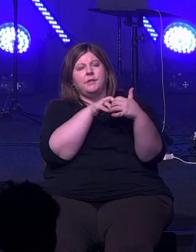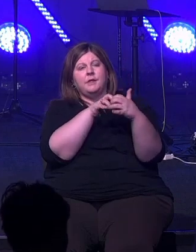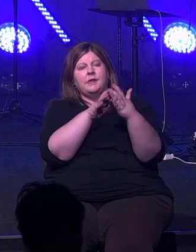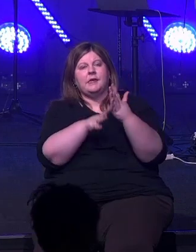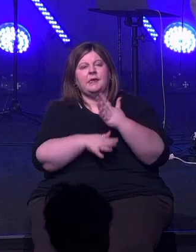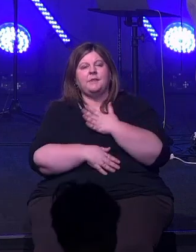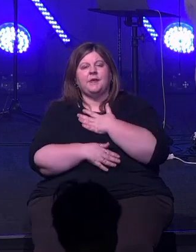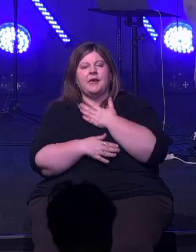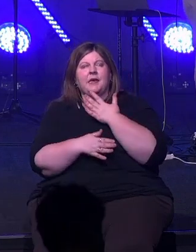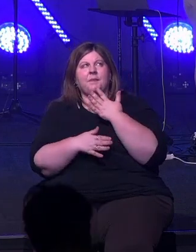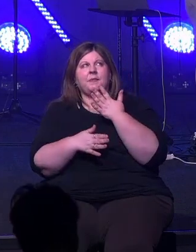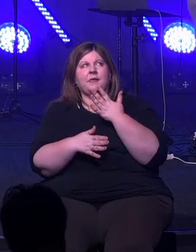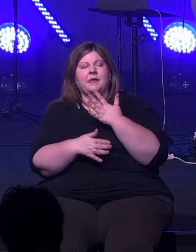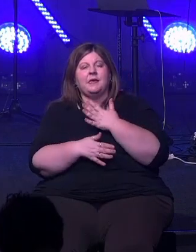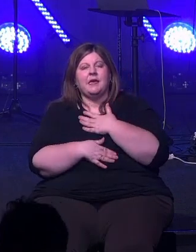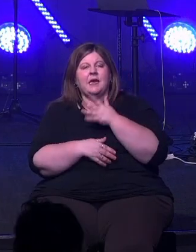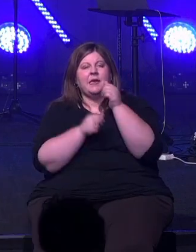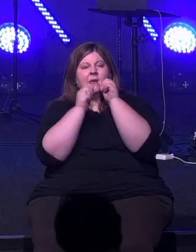Savior,